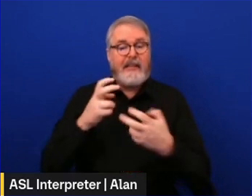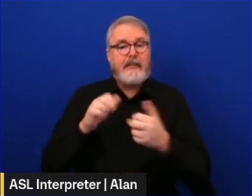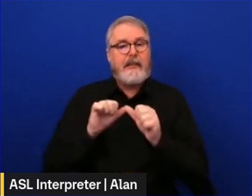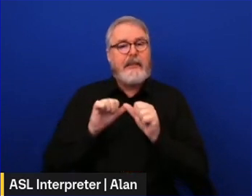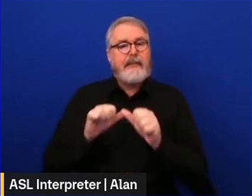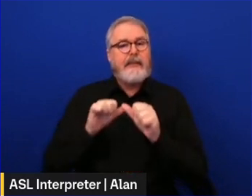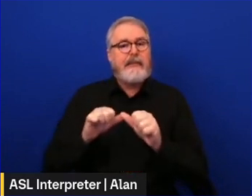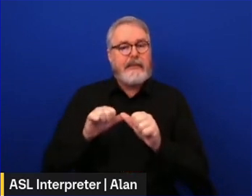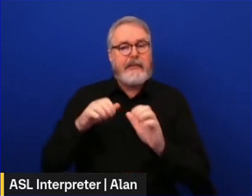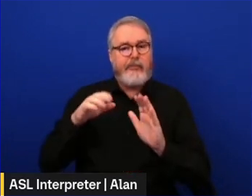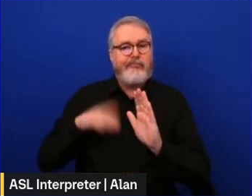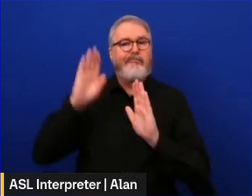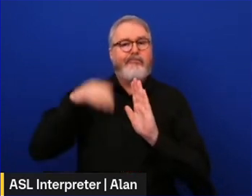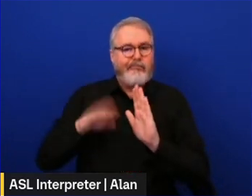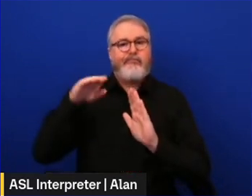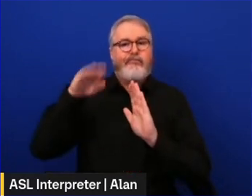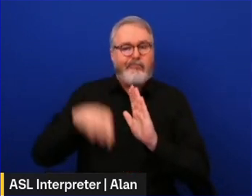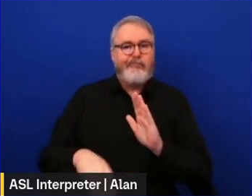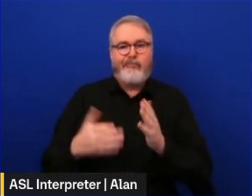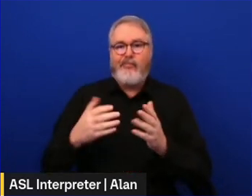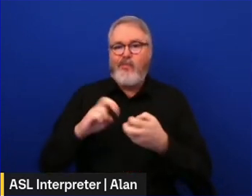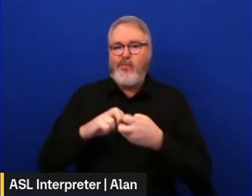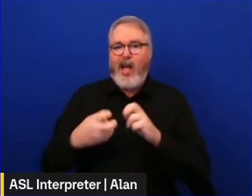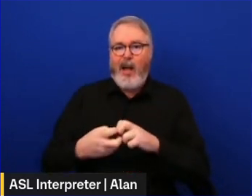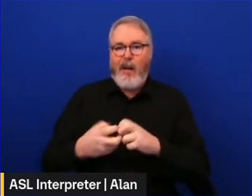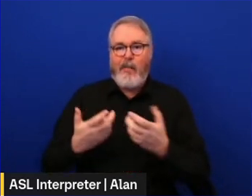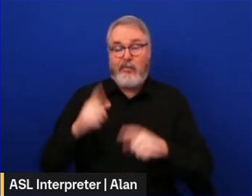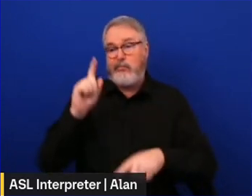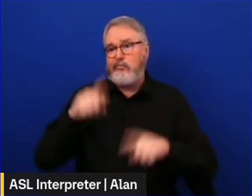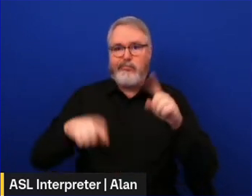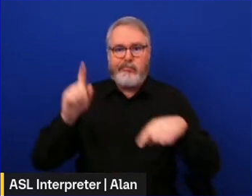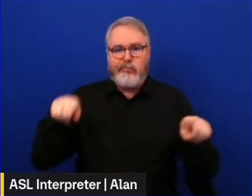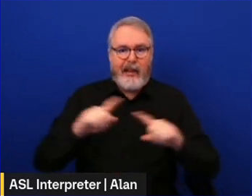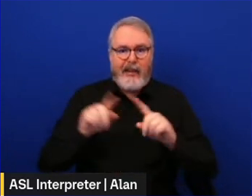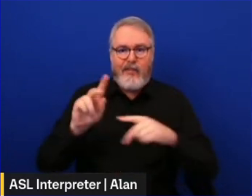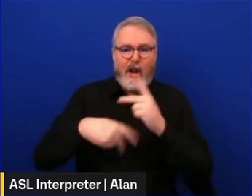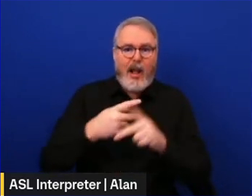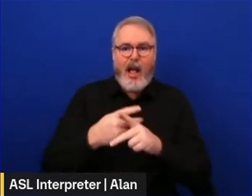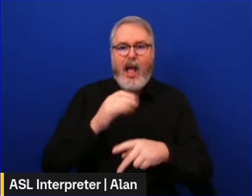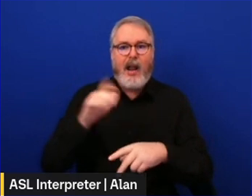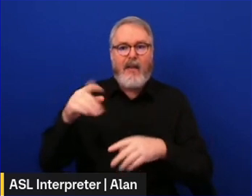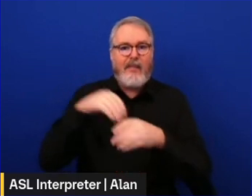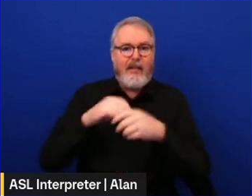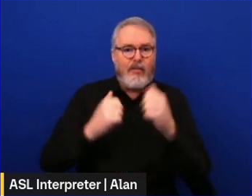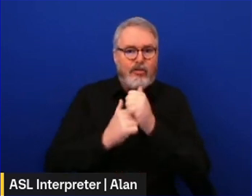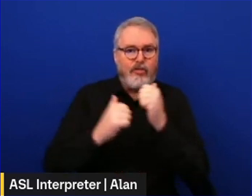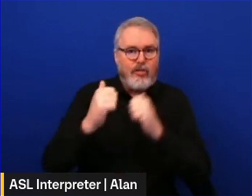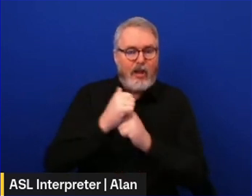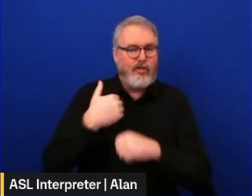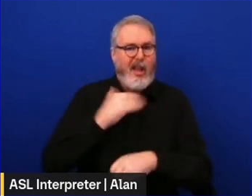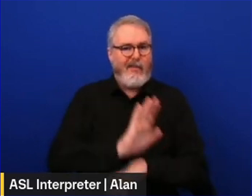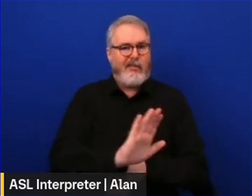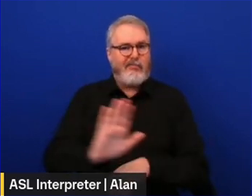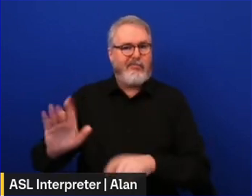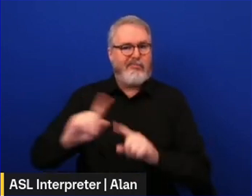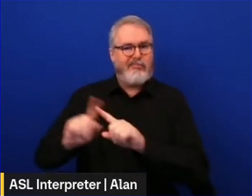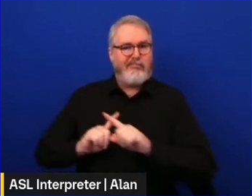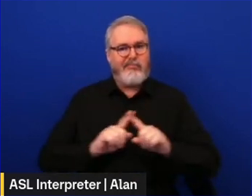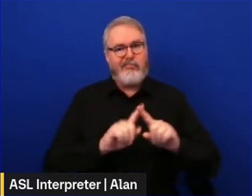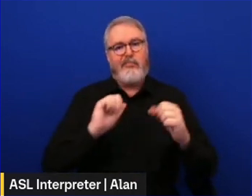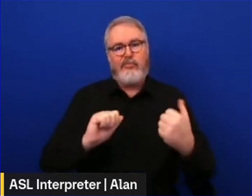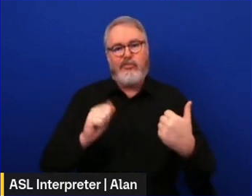consistency problem. Different teams often tackle infrastructure challenges in their own way. This lack